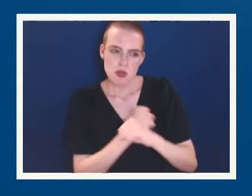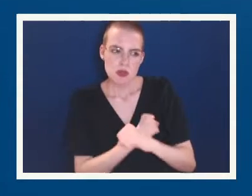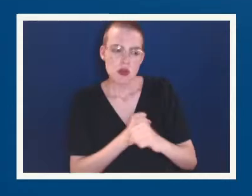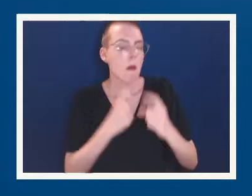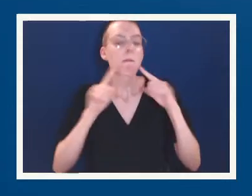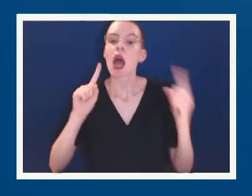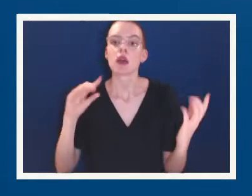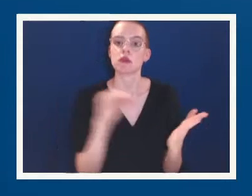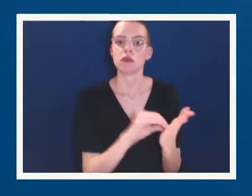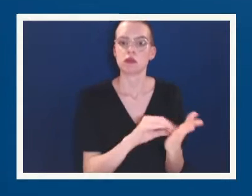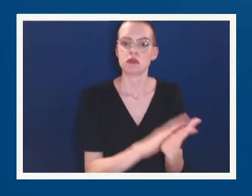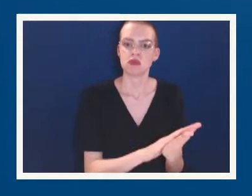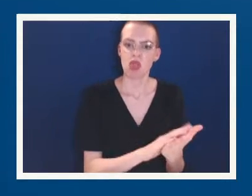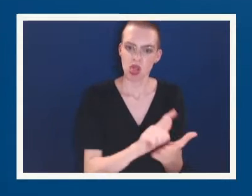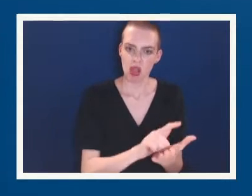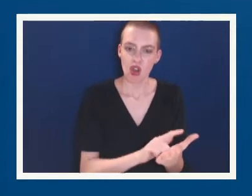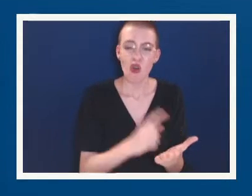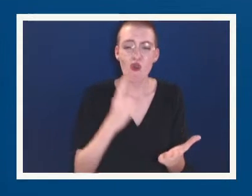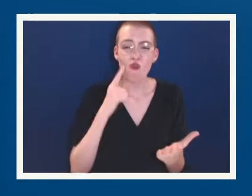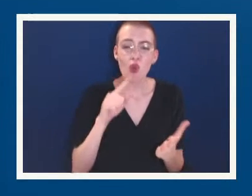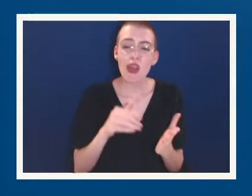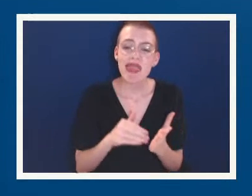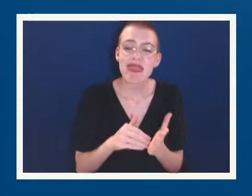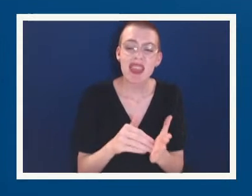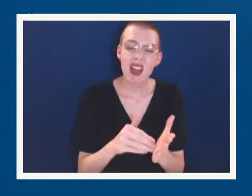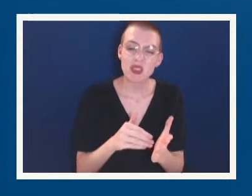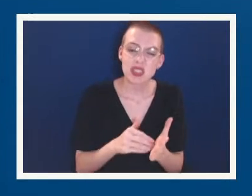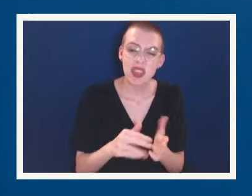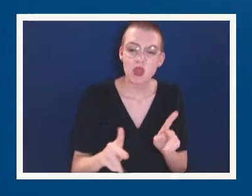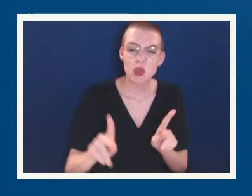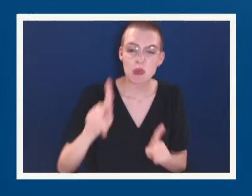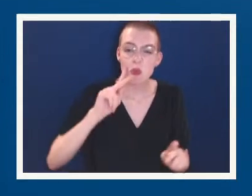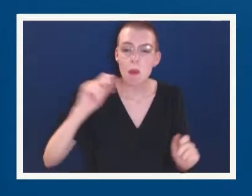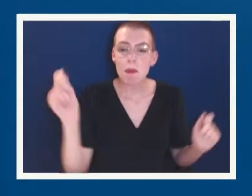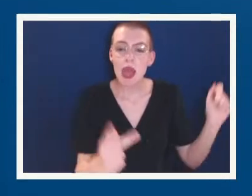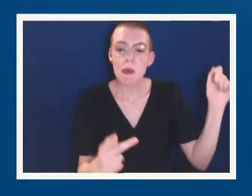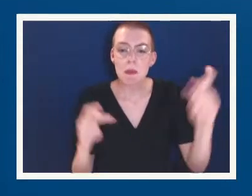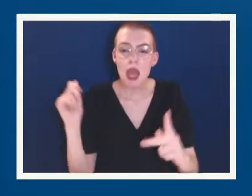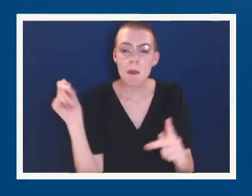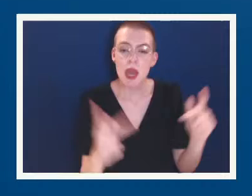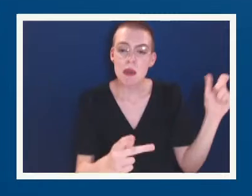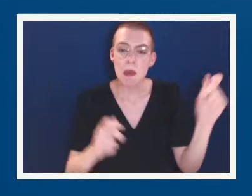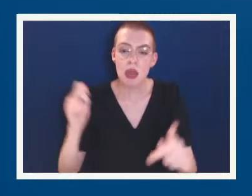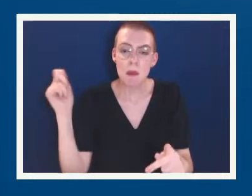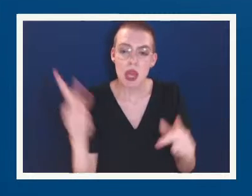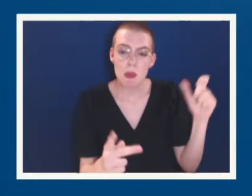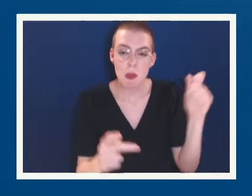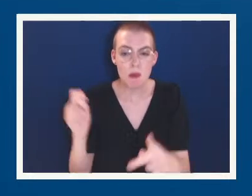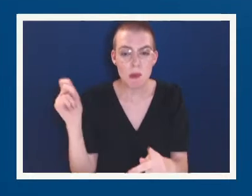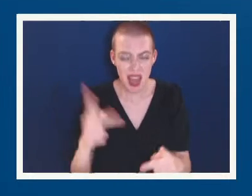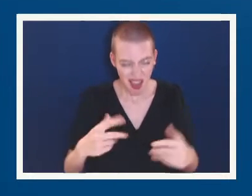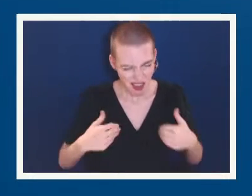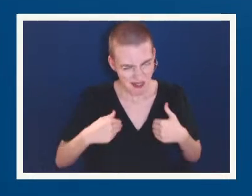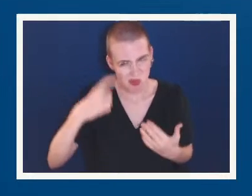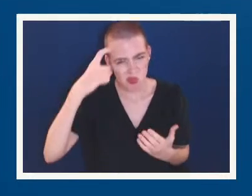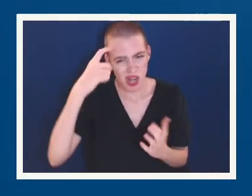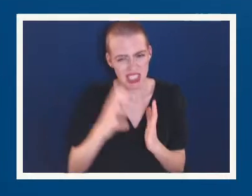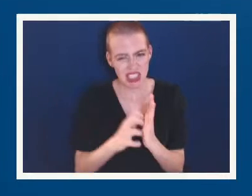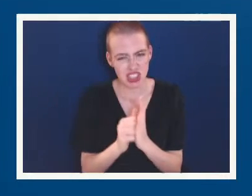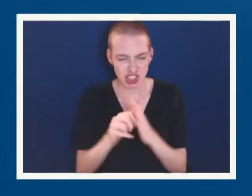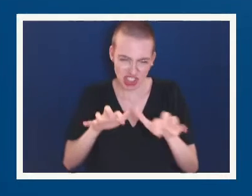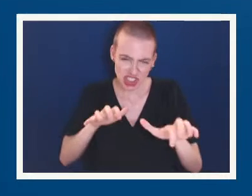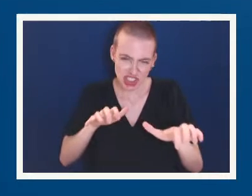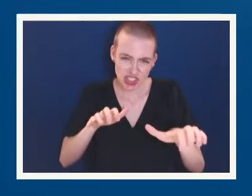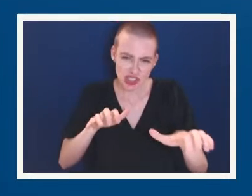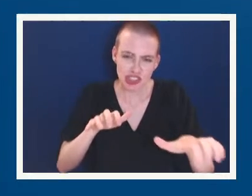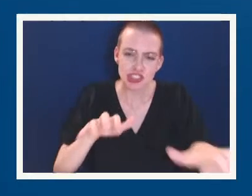home, more people coming home from these wars with brain cancer than any other war in American history, and other cancers. But guess